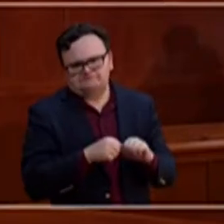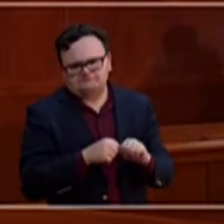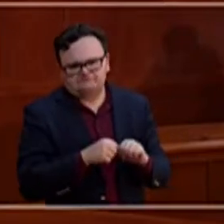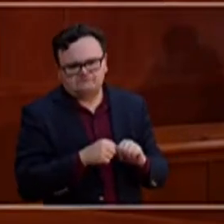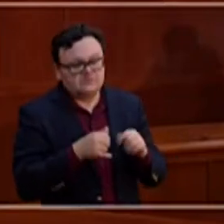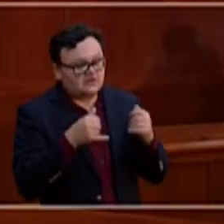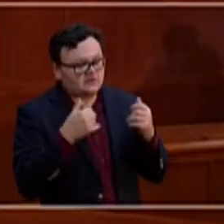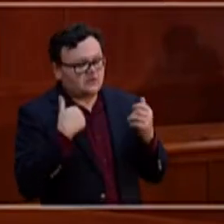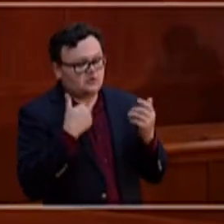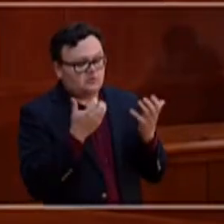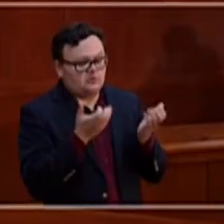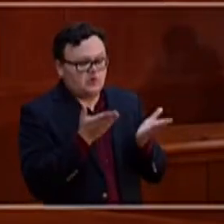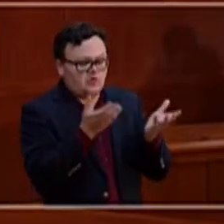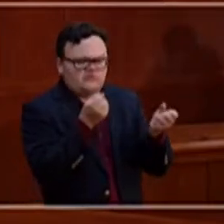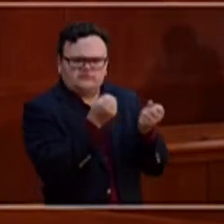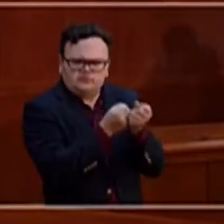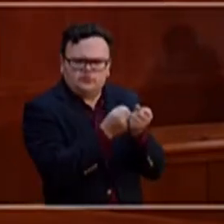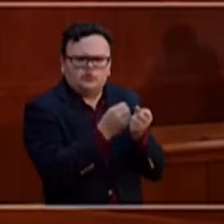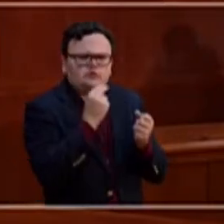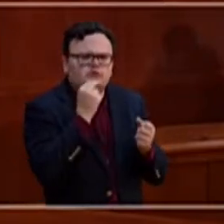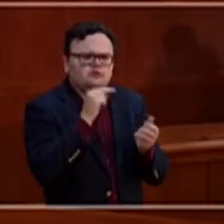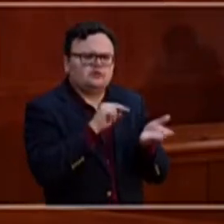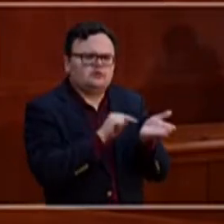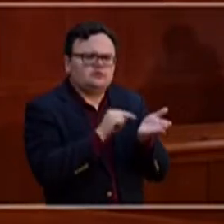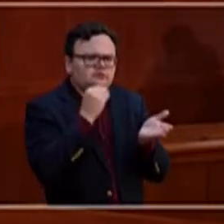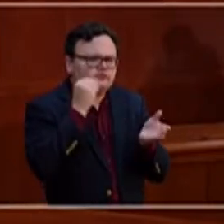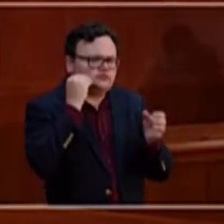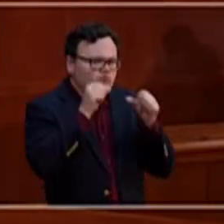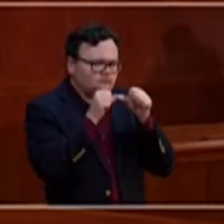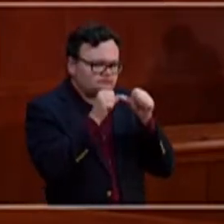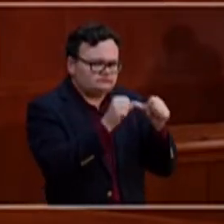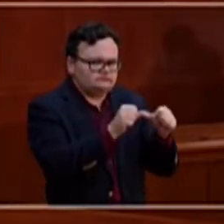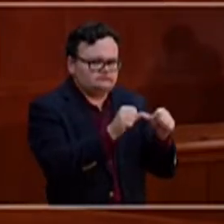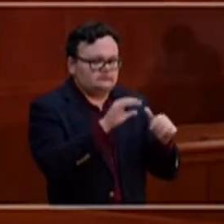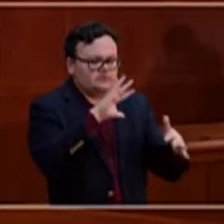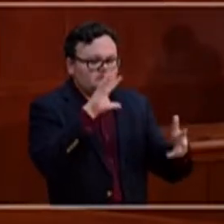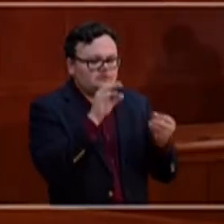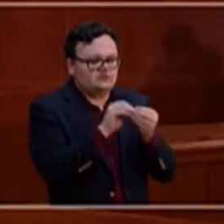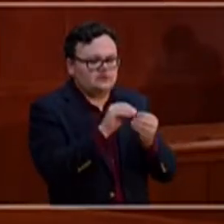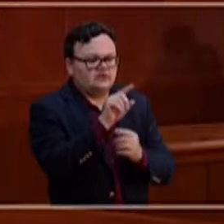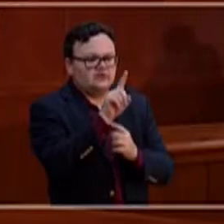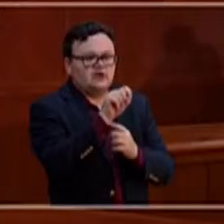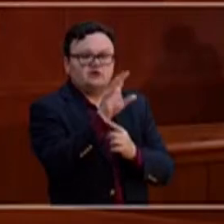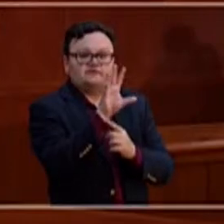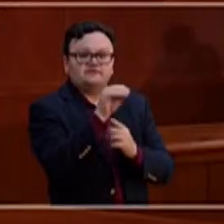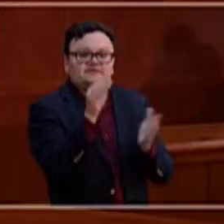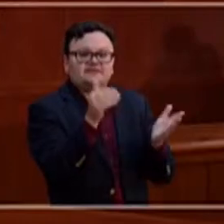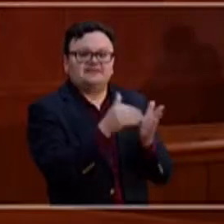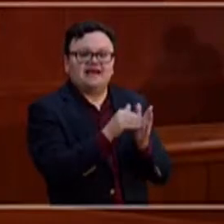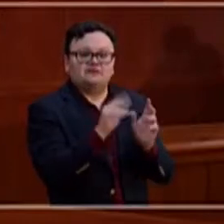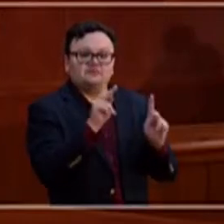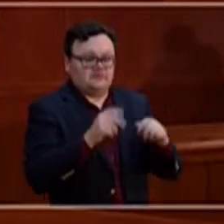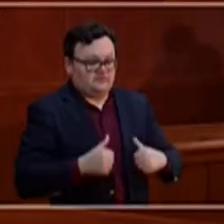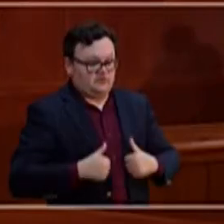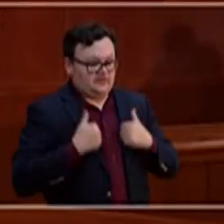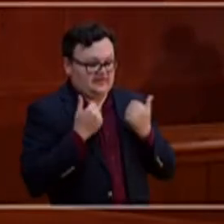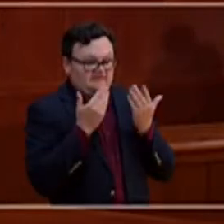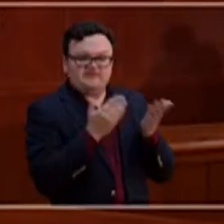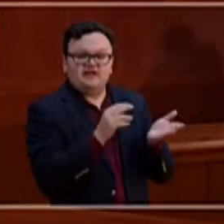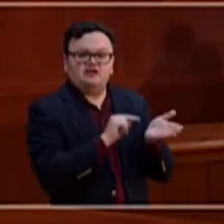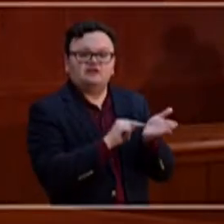is the, as Mary mentioned, I mean, there's 150-some thousand residents. They